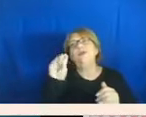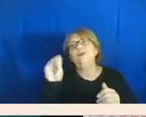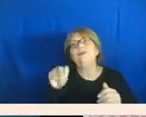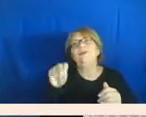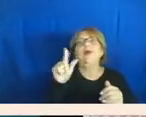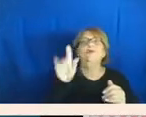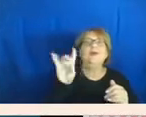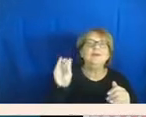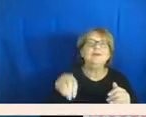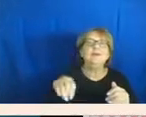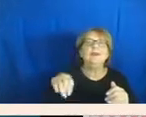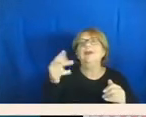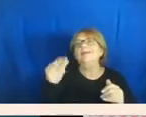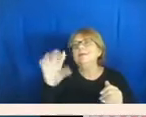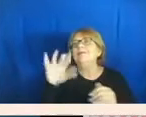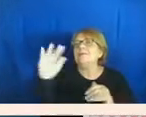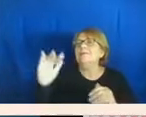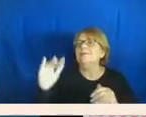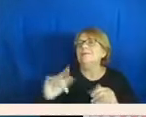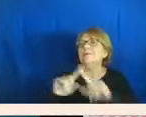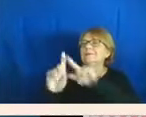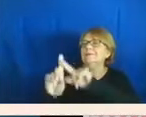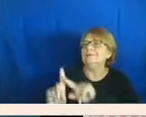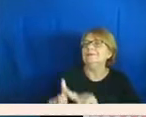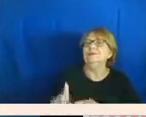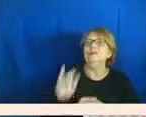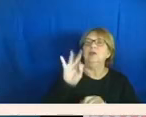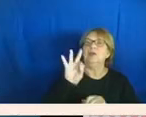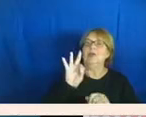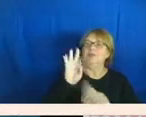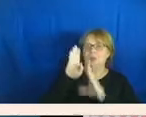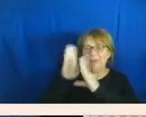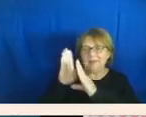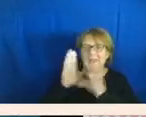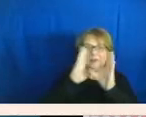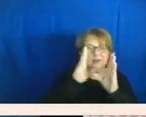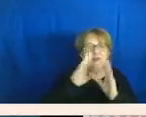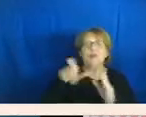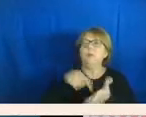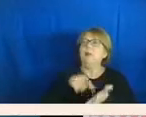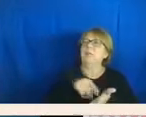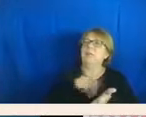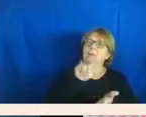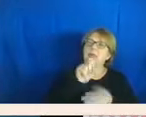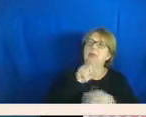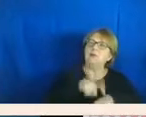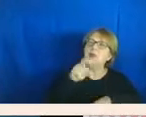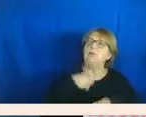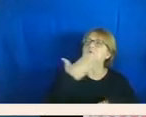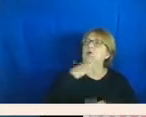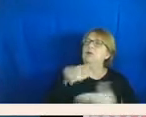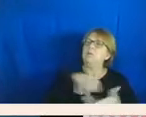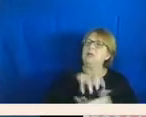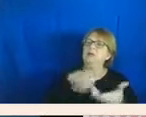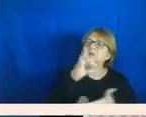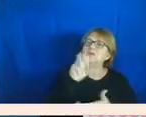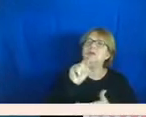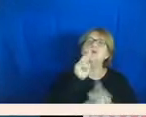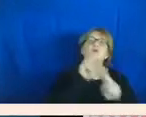9%, 1%. So if you're paying attention, you're paying your bills on time, you've got a good mix of credit, you're watching your credit utilization